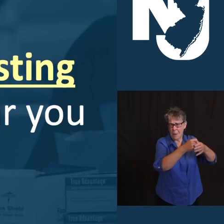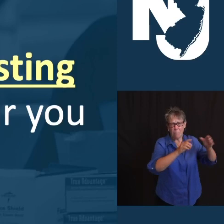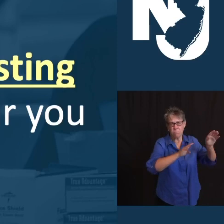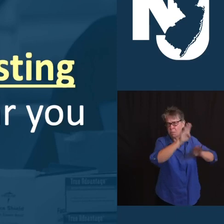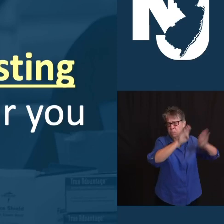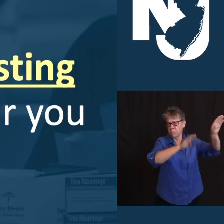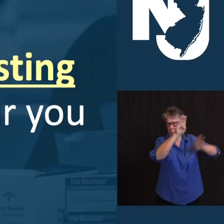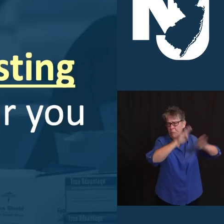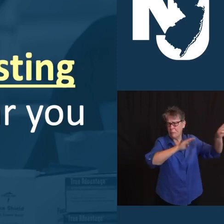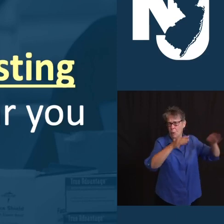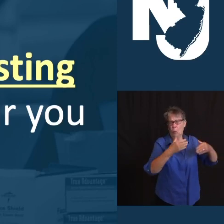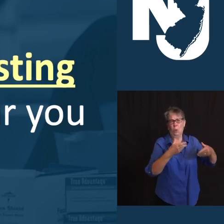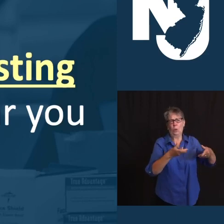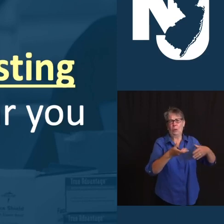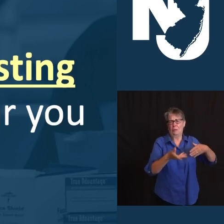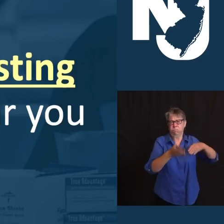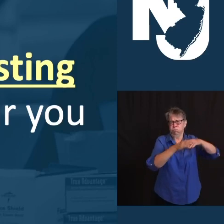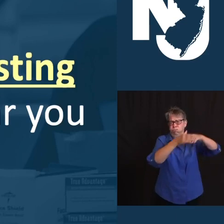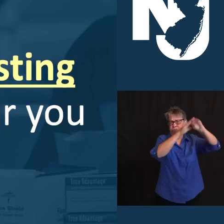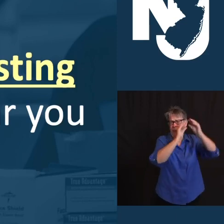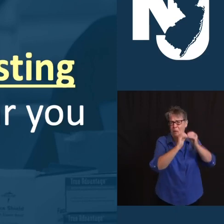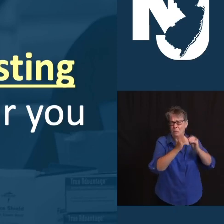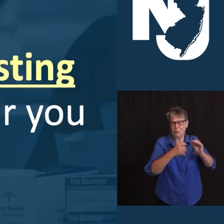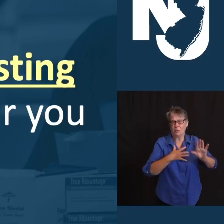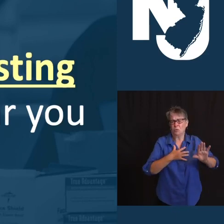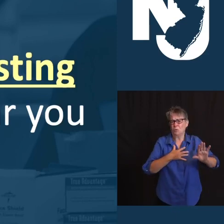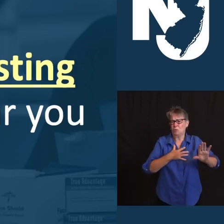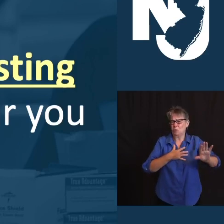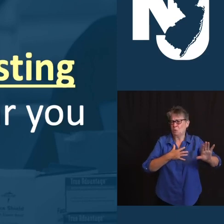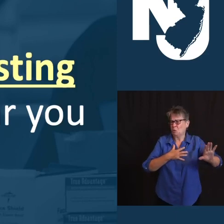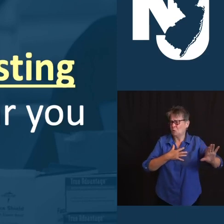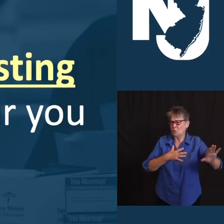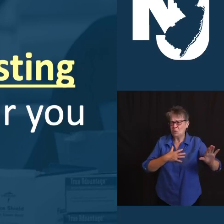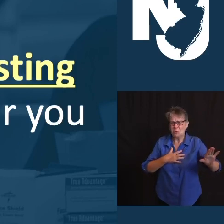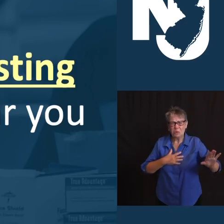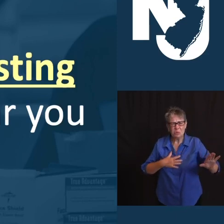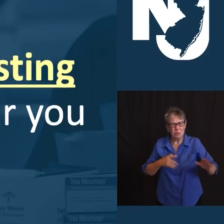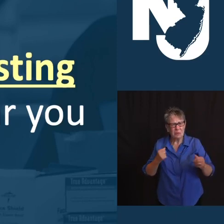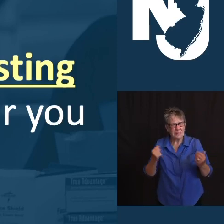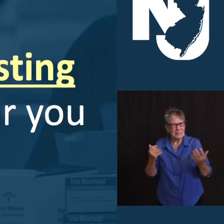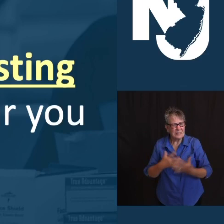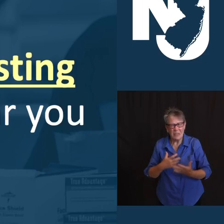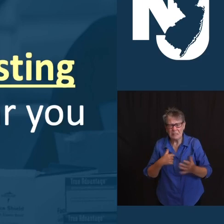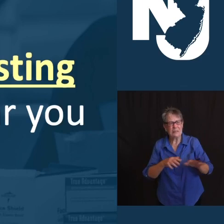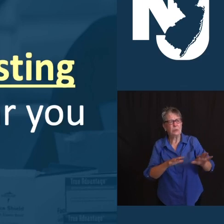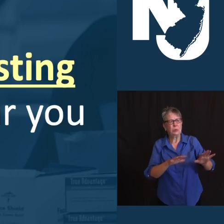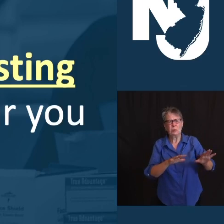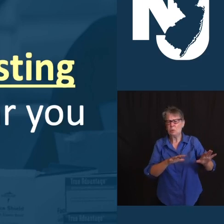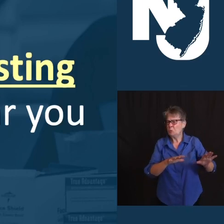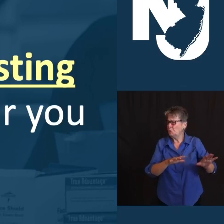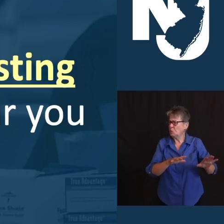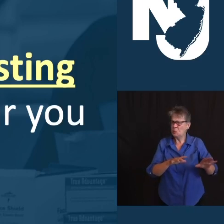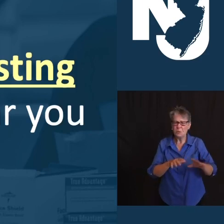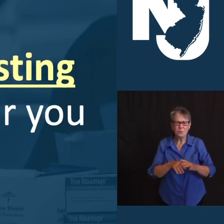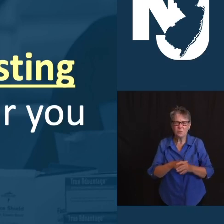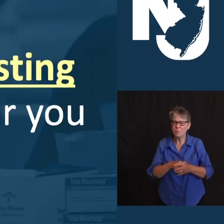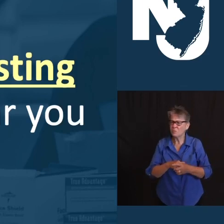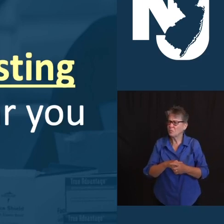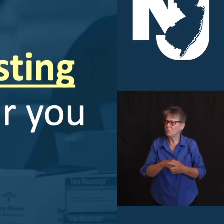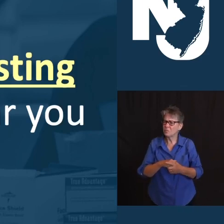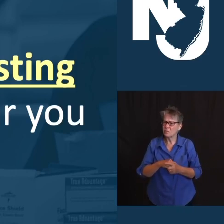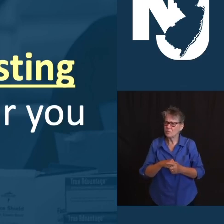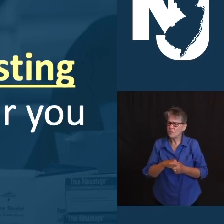are now going all across the country to places where they were not going several months ago, and that has admittedly slowed